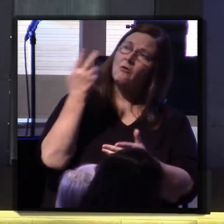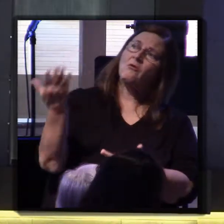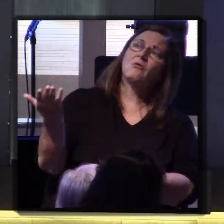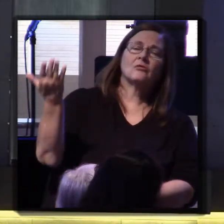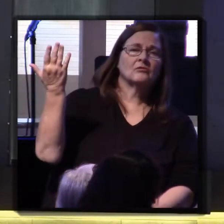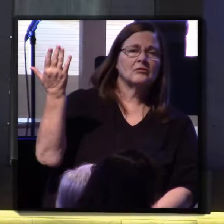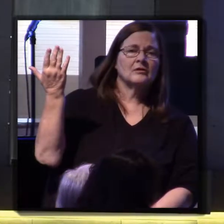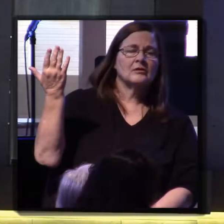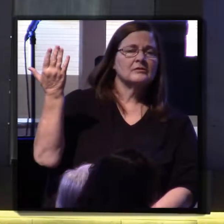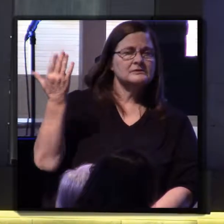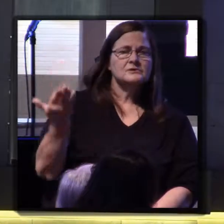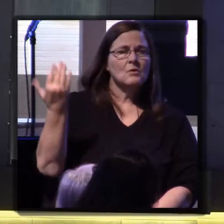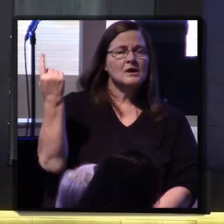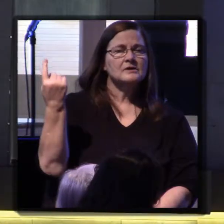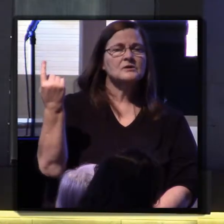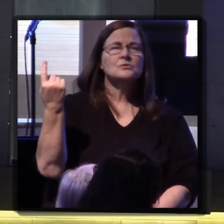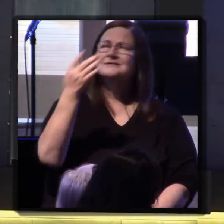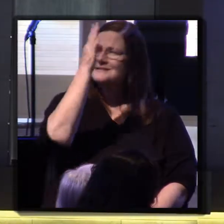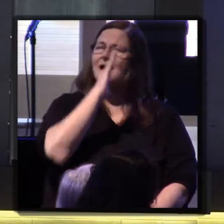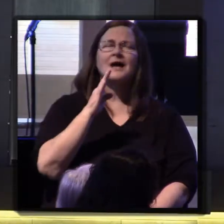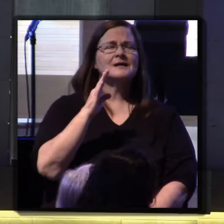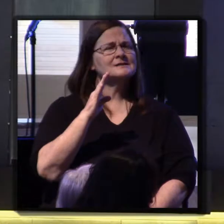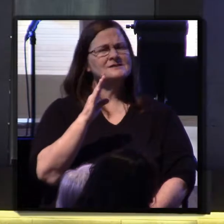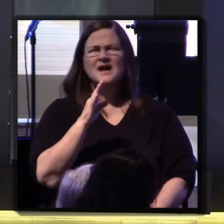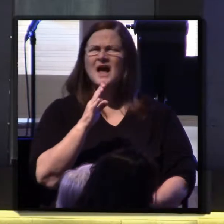so he says, "Behold the servant. Behold